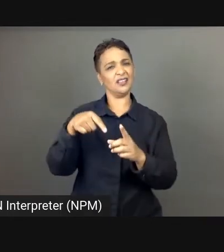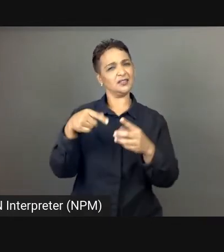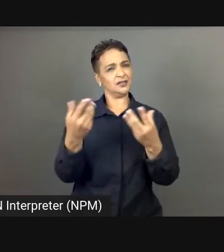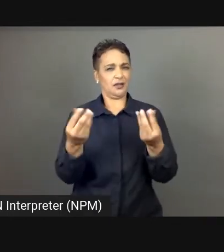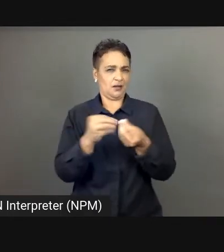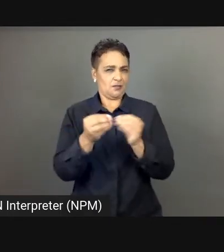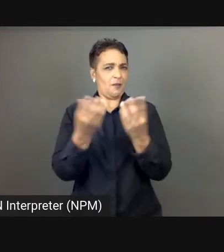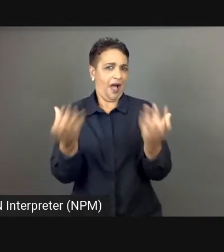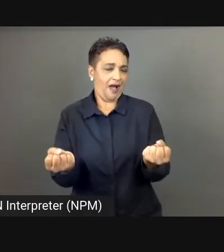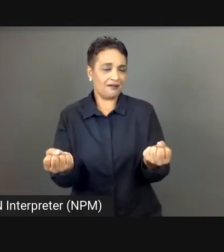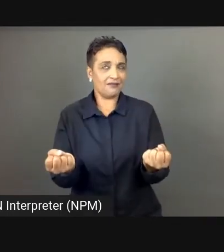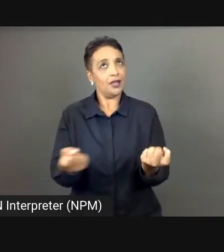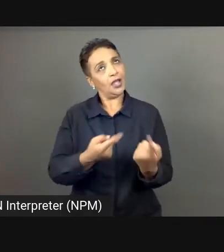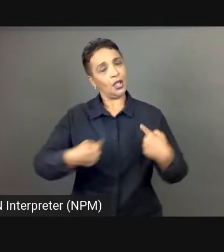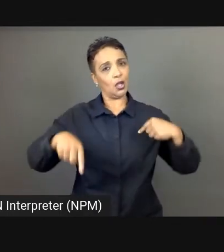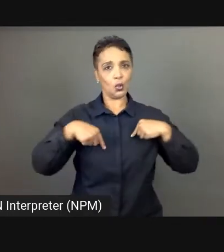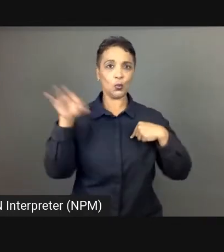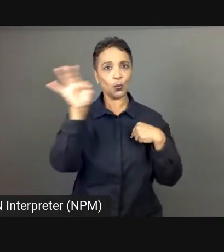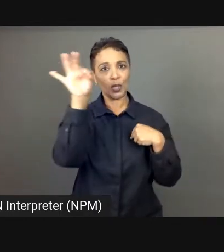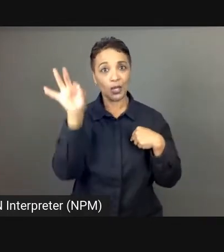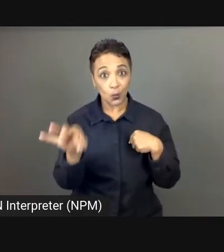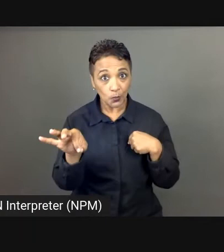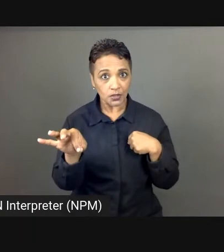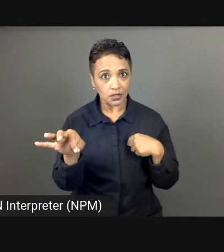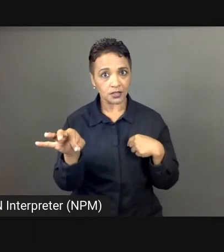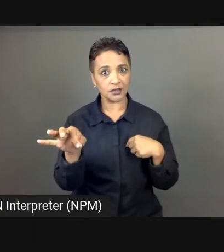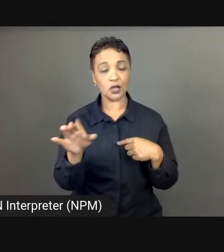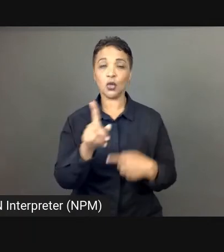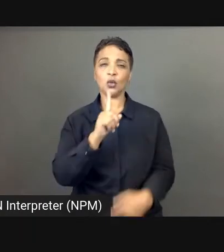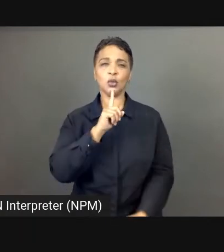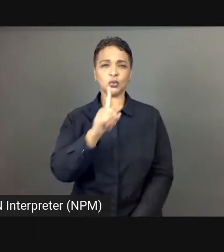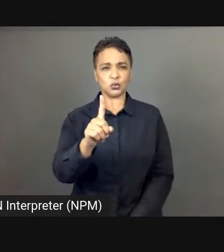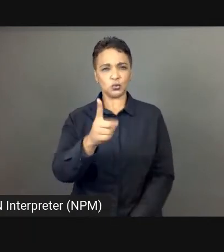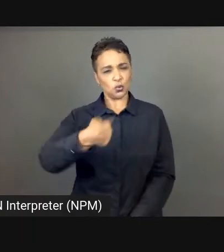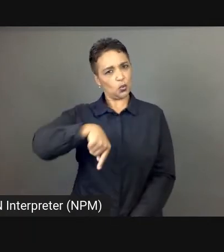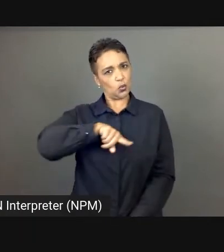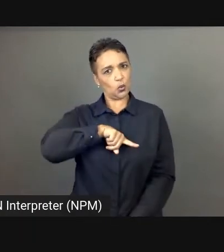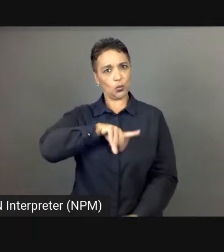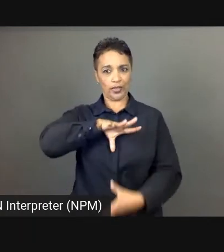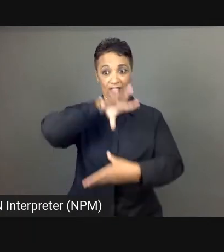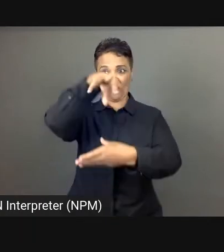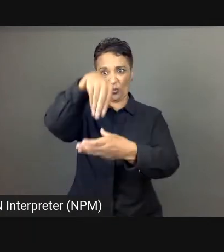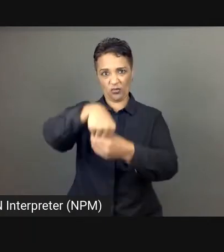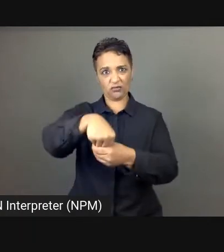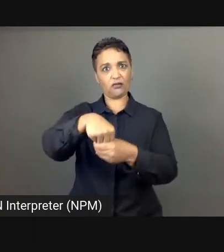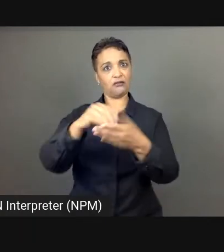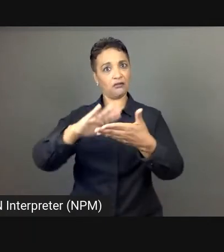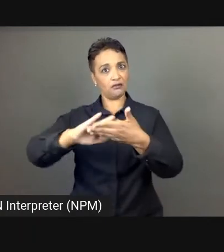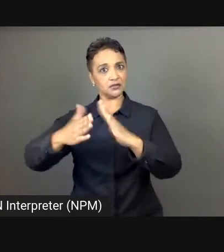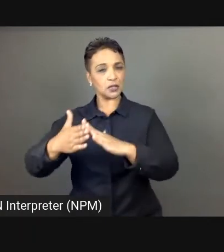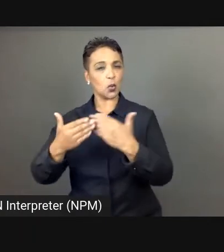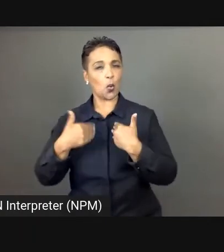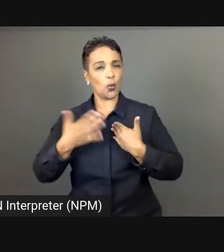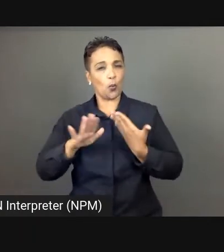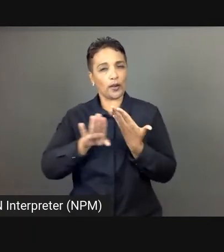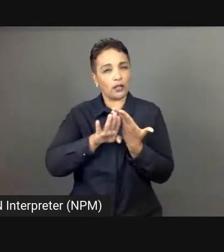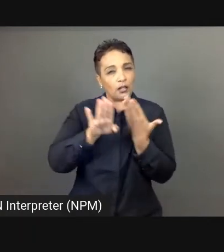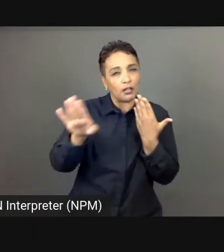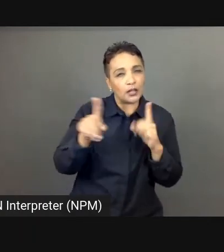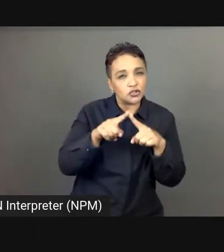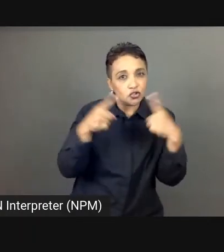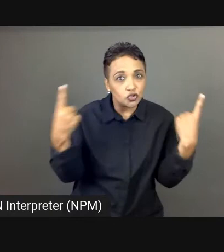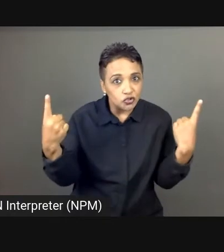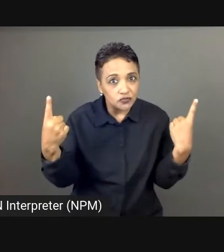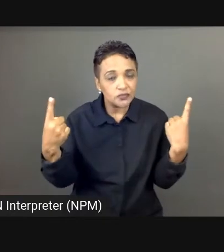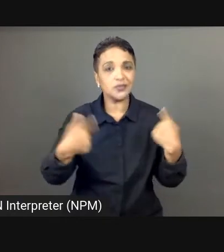Are we just trying to be part of society as it is, or are we actually really trying to change things? And so there are all of